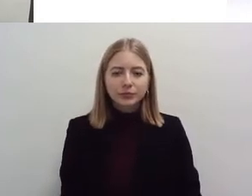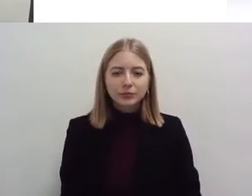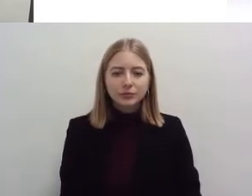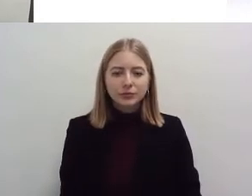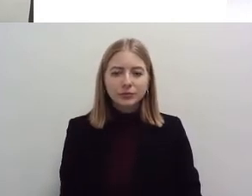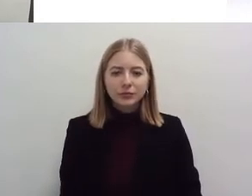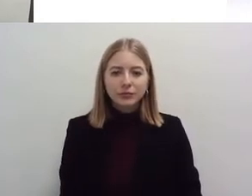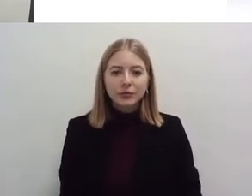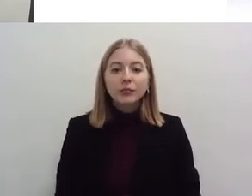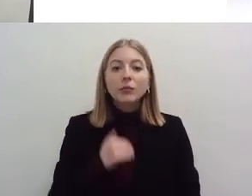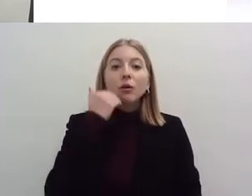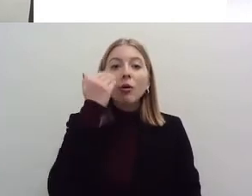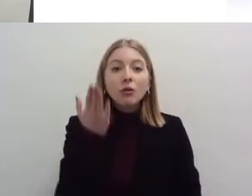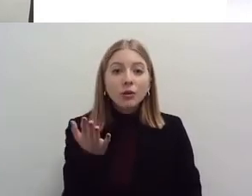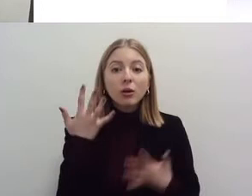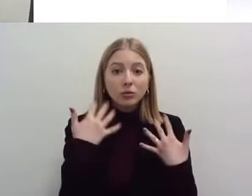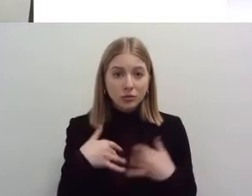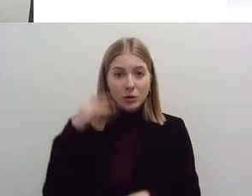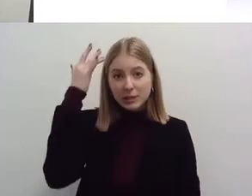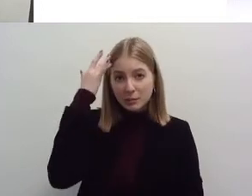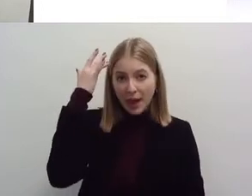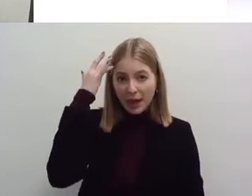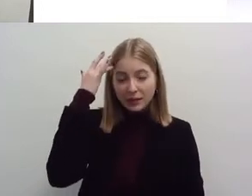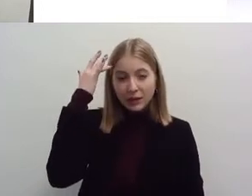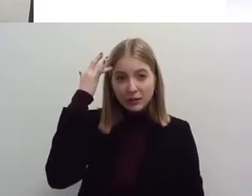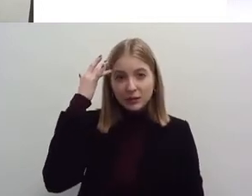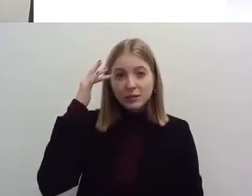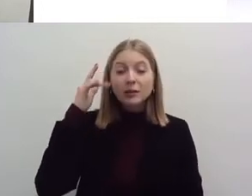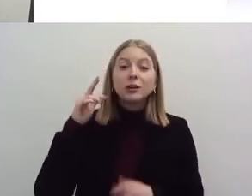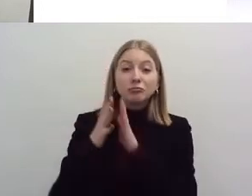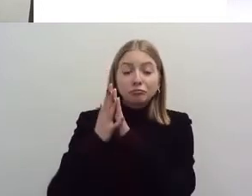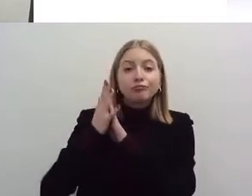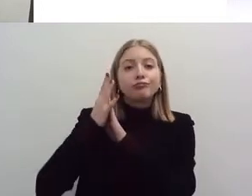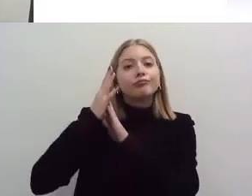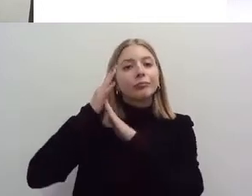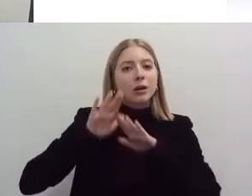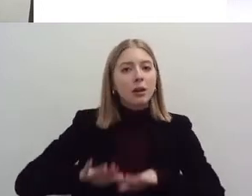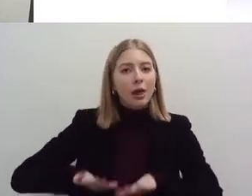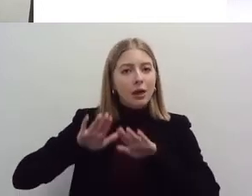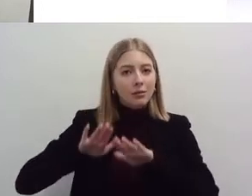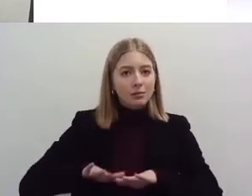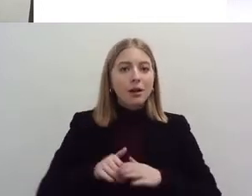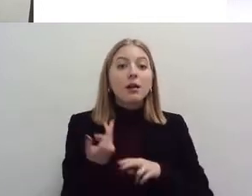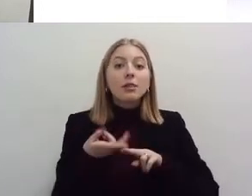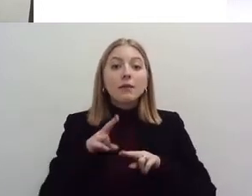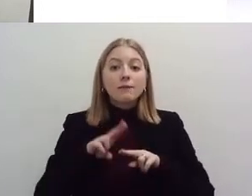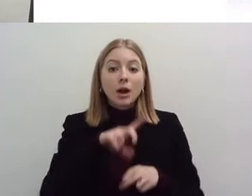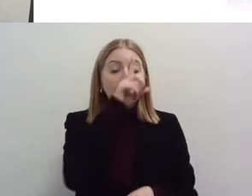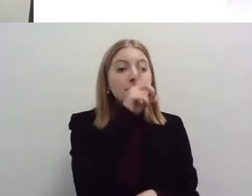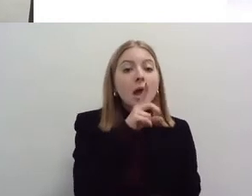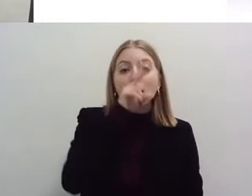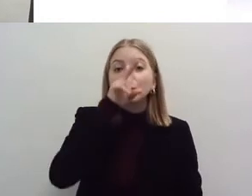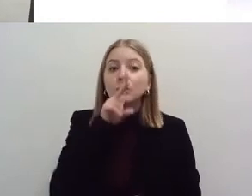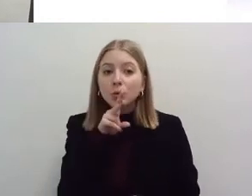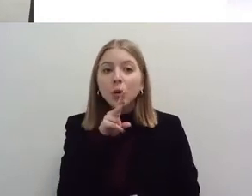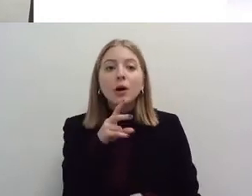the foundation really is laid for neural pathways and brain regions that have to do with all of our